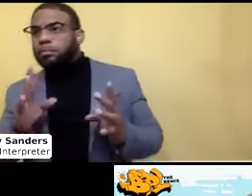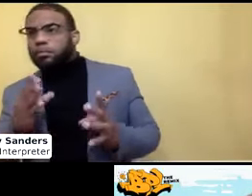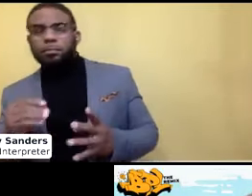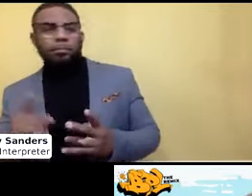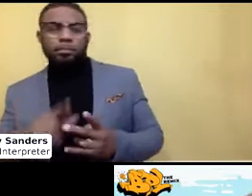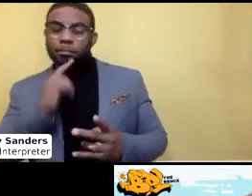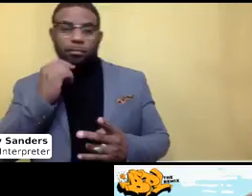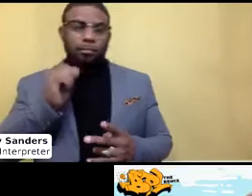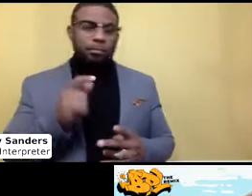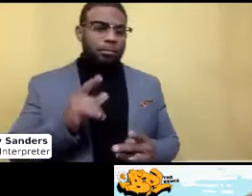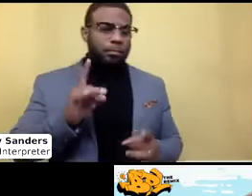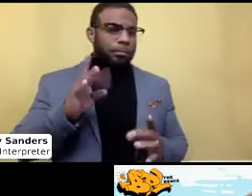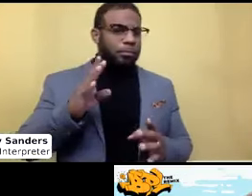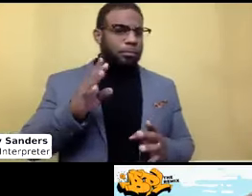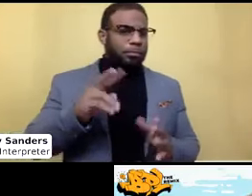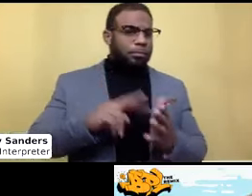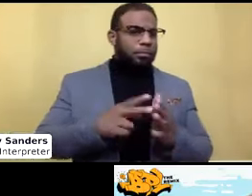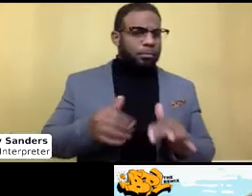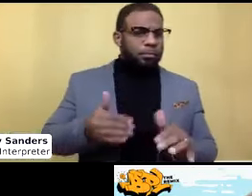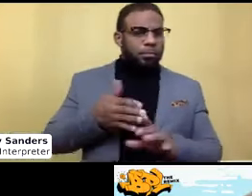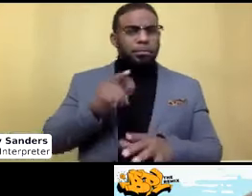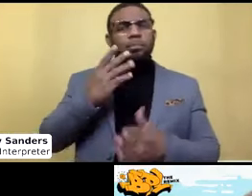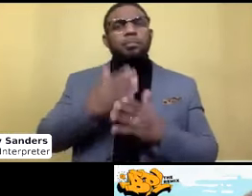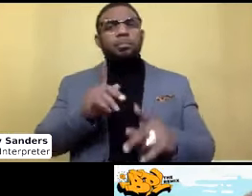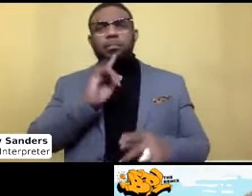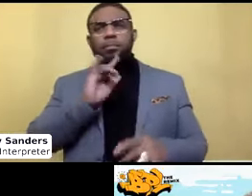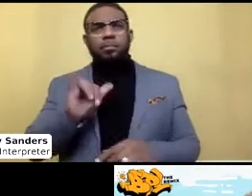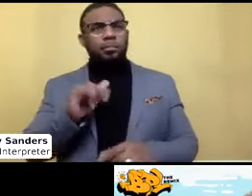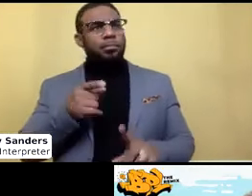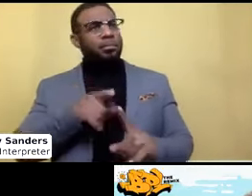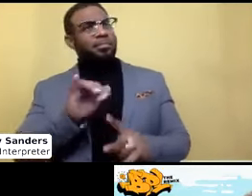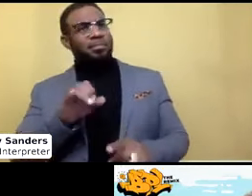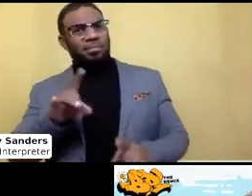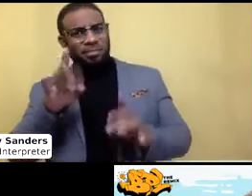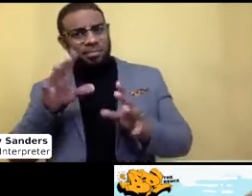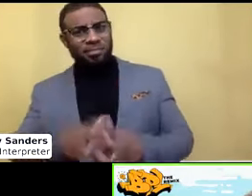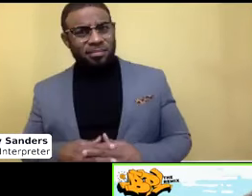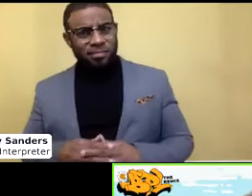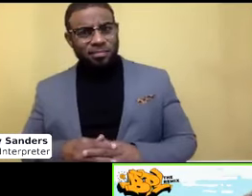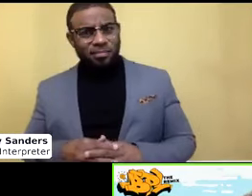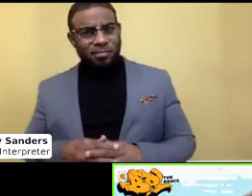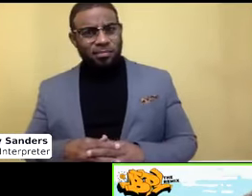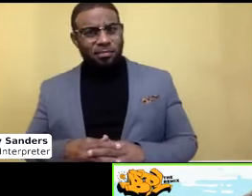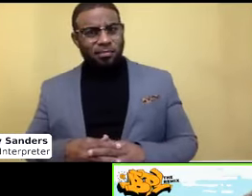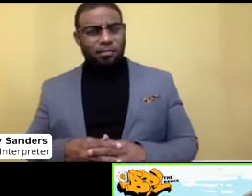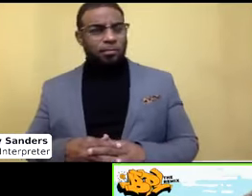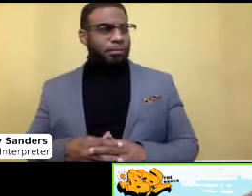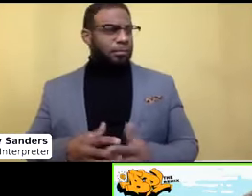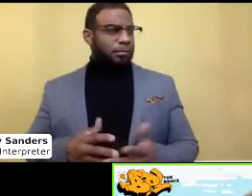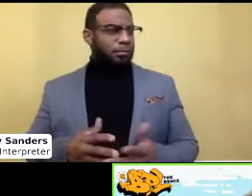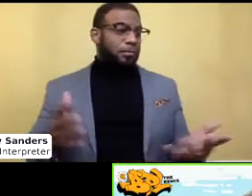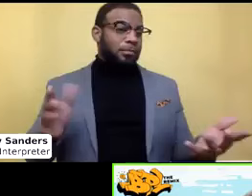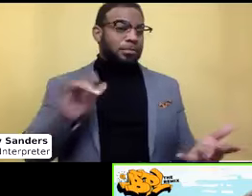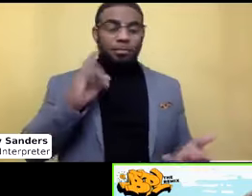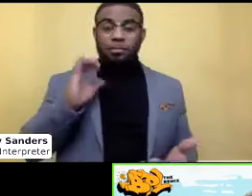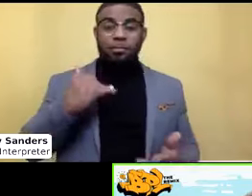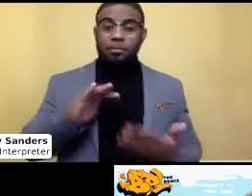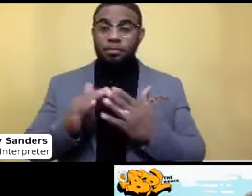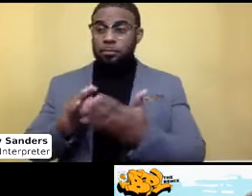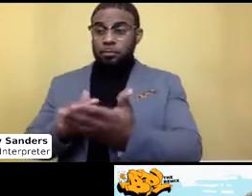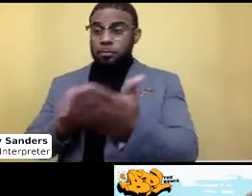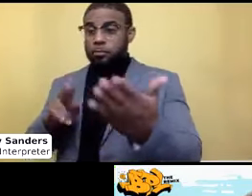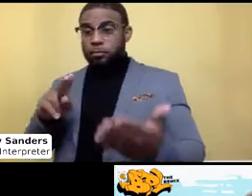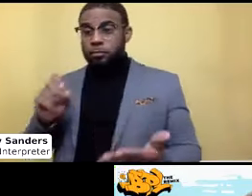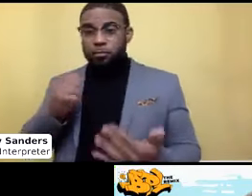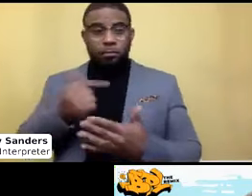and not just violence perpetrated against them, but some people are like the perpetrators of the violence, Yeah. And it's just like our communities in the